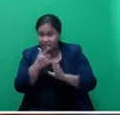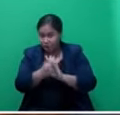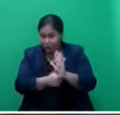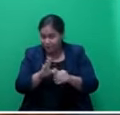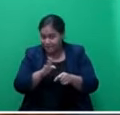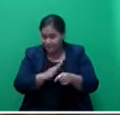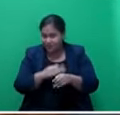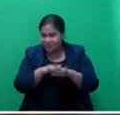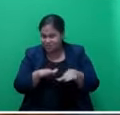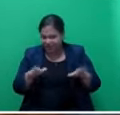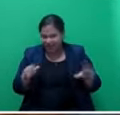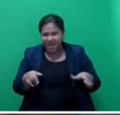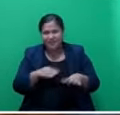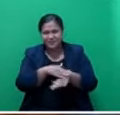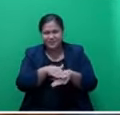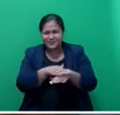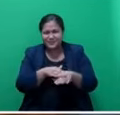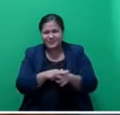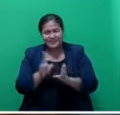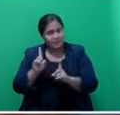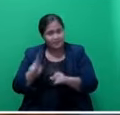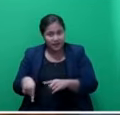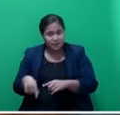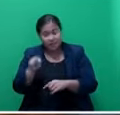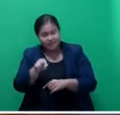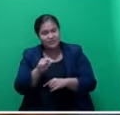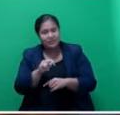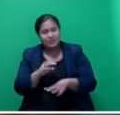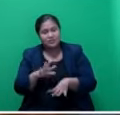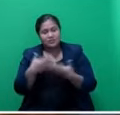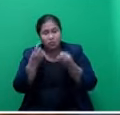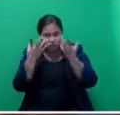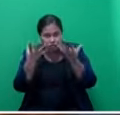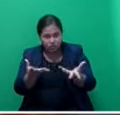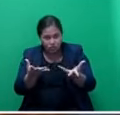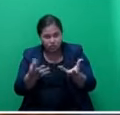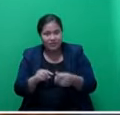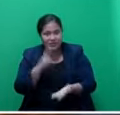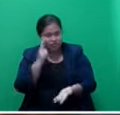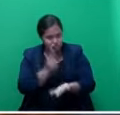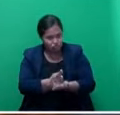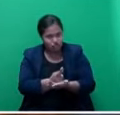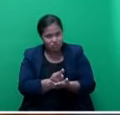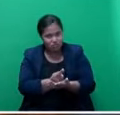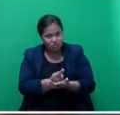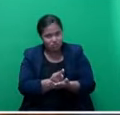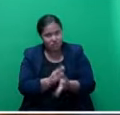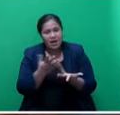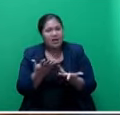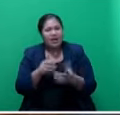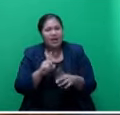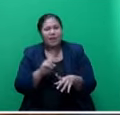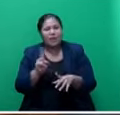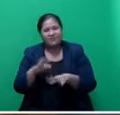illegal, this term does not even begin to describe the true horror that is faced by countless children every year.